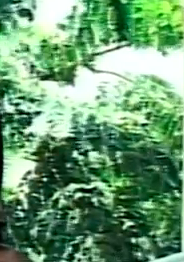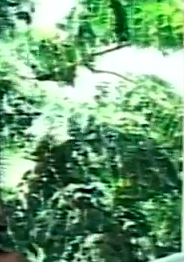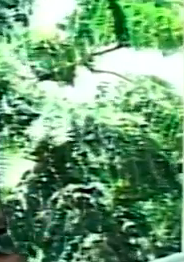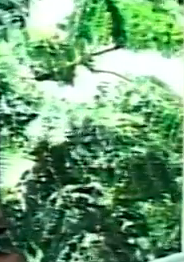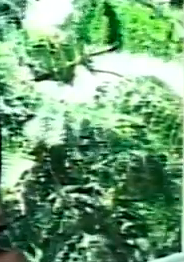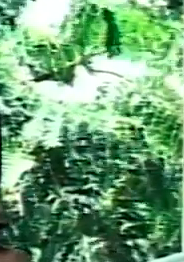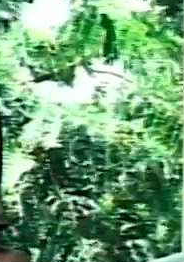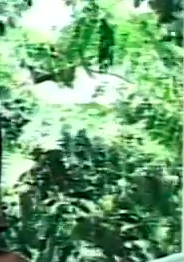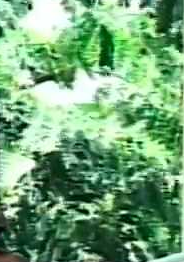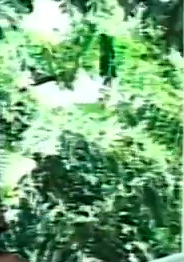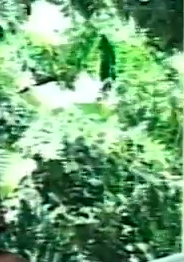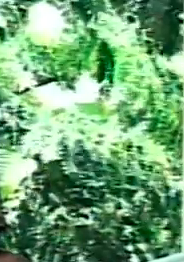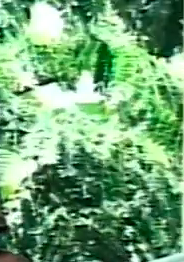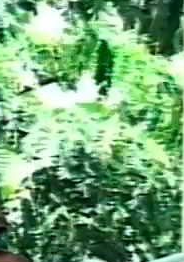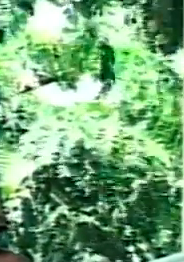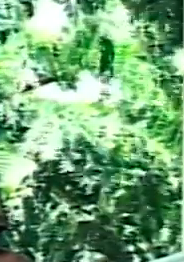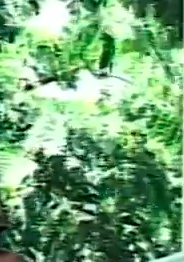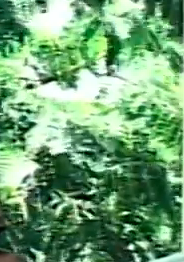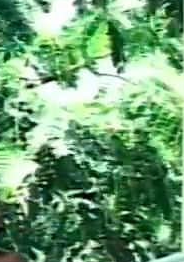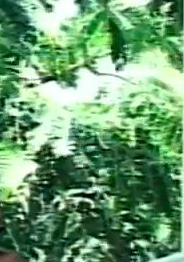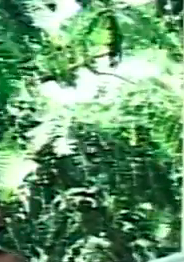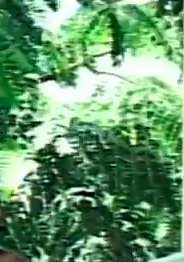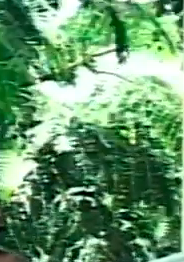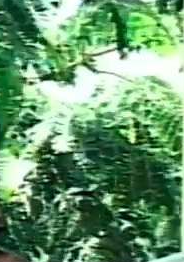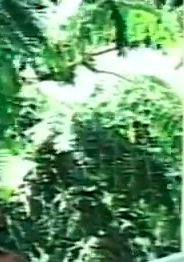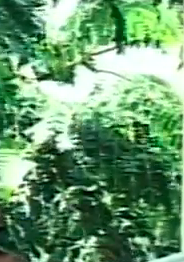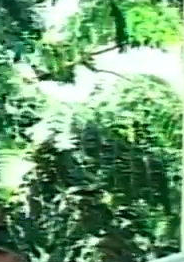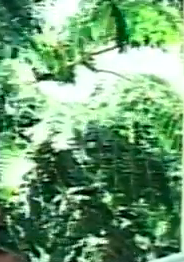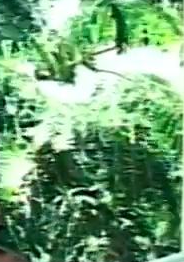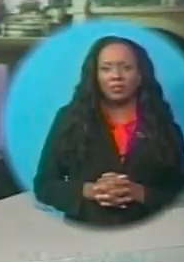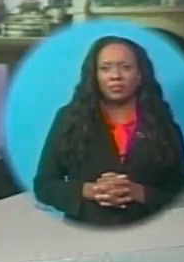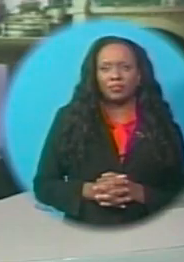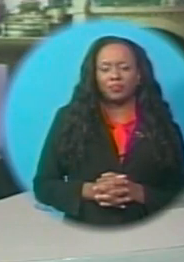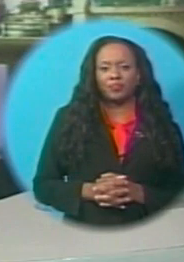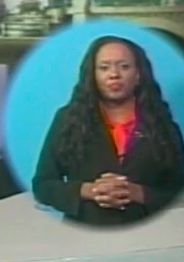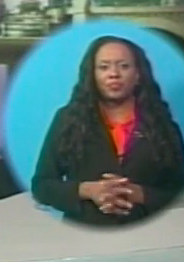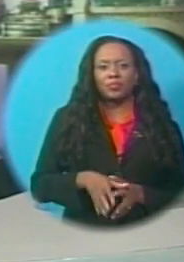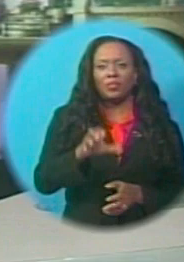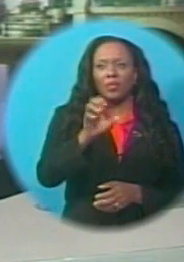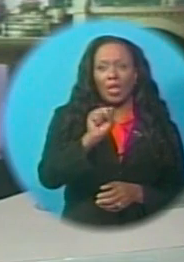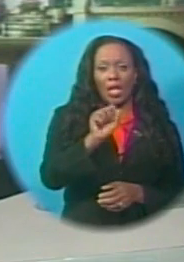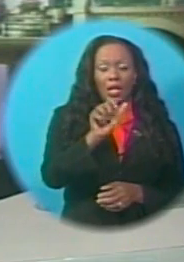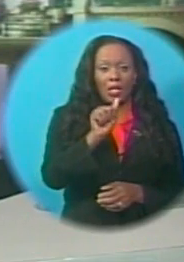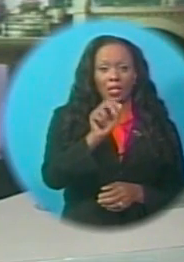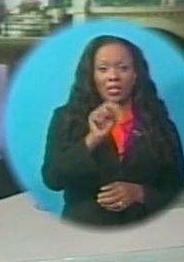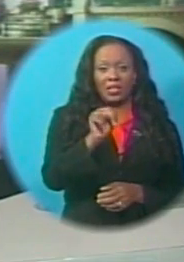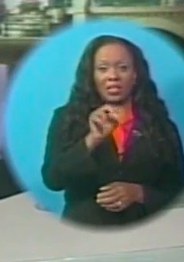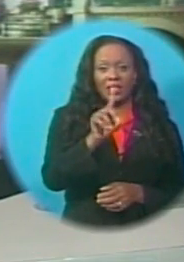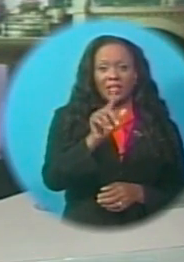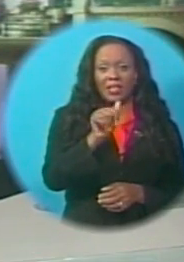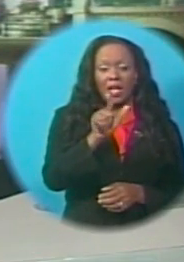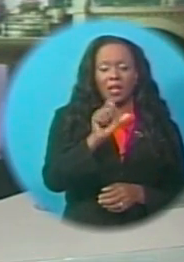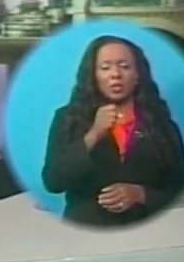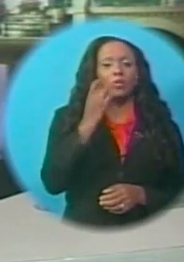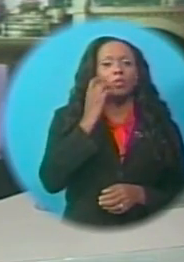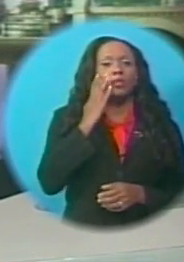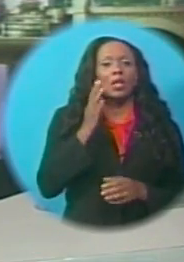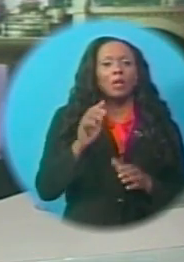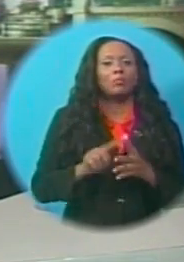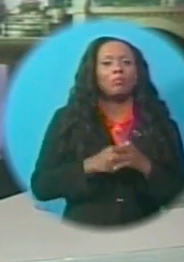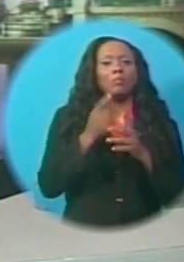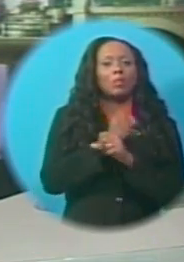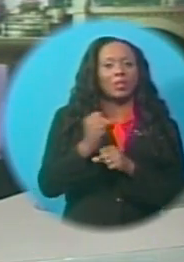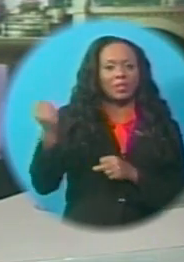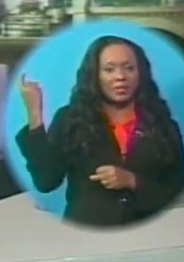down the line to and see what they have, and see what's at stake and so on. Well, Sandals opened its doors here last year, and an